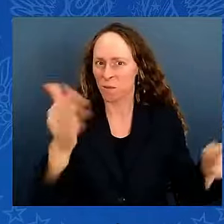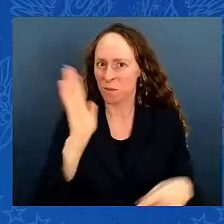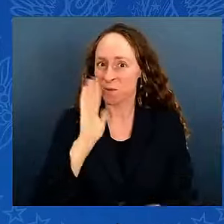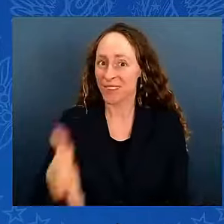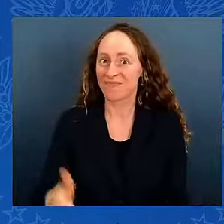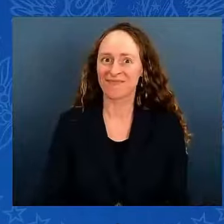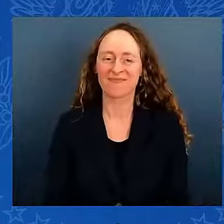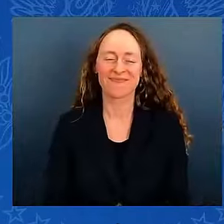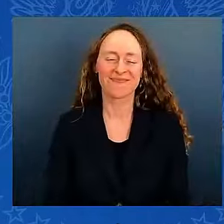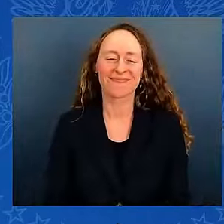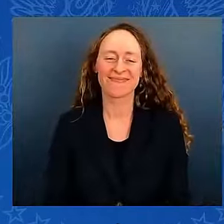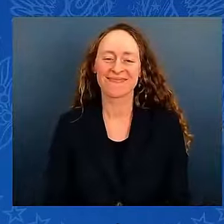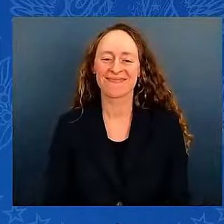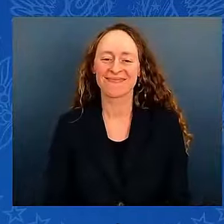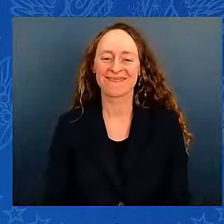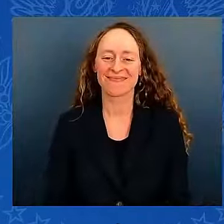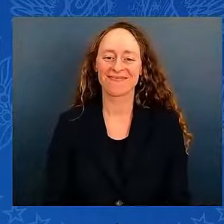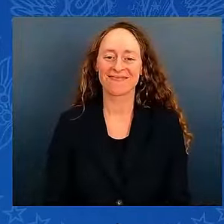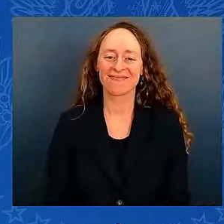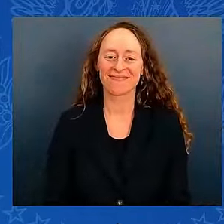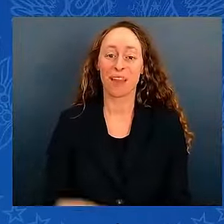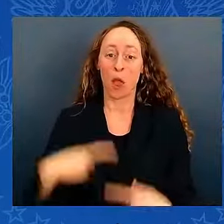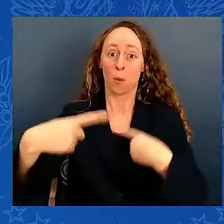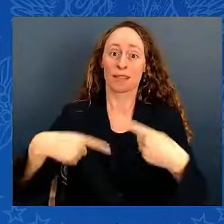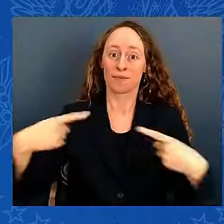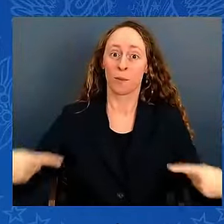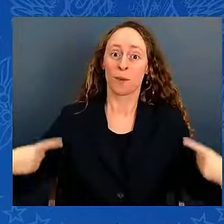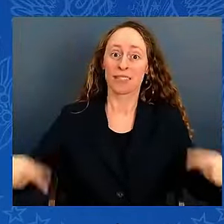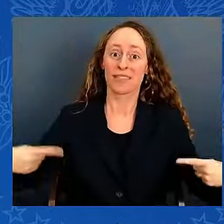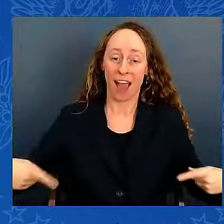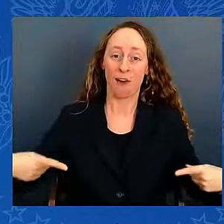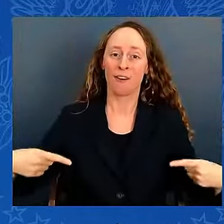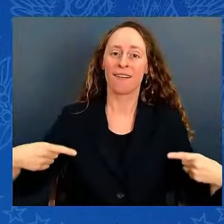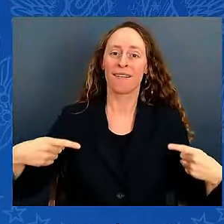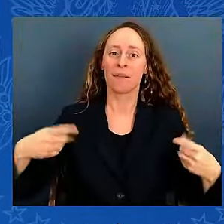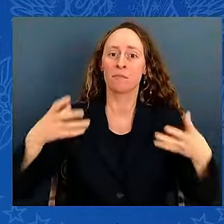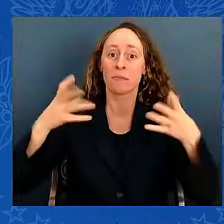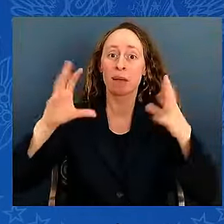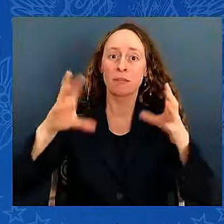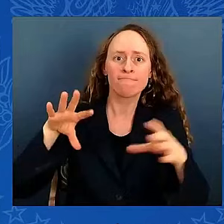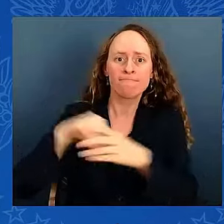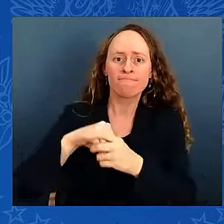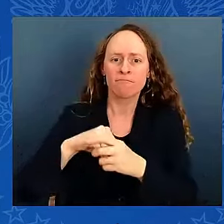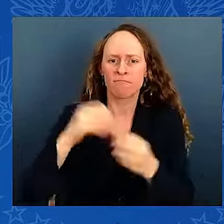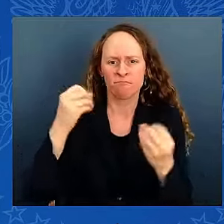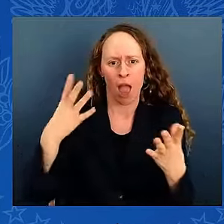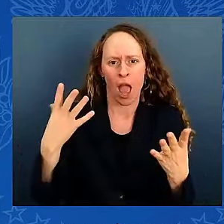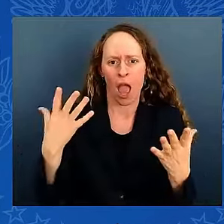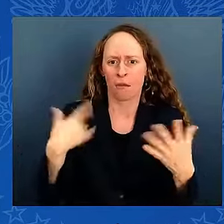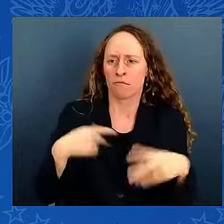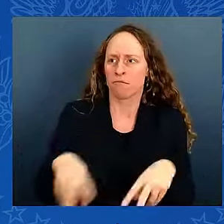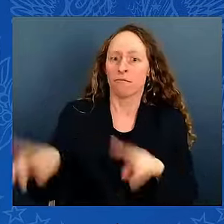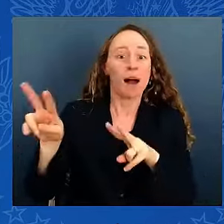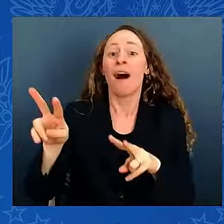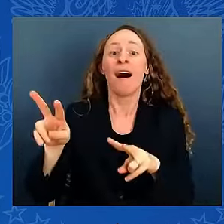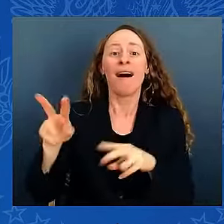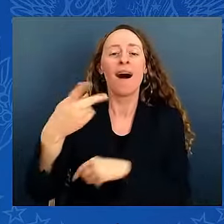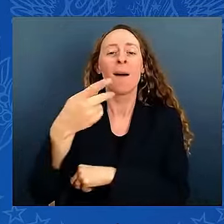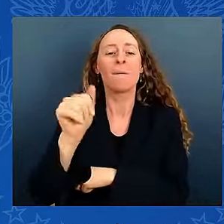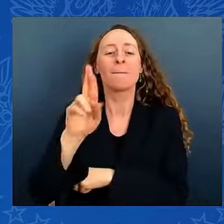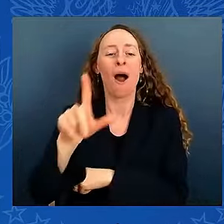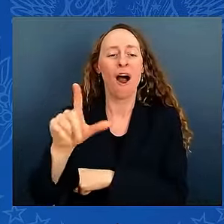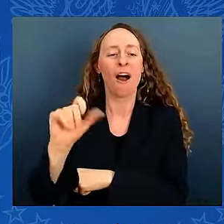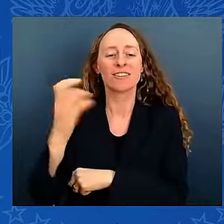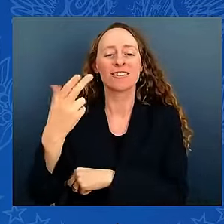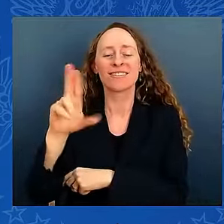Wheelchair basketball has given me many role models. Paul Schulte is a legend in the game. He's your favorite player's favorite player. This